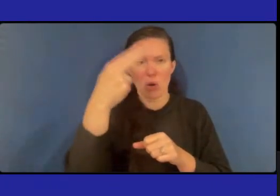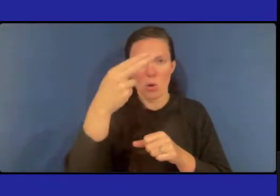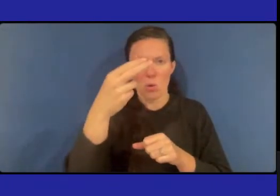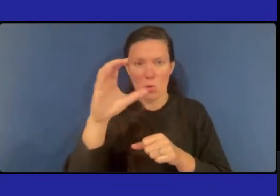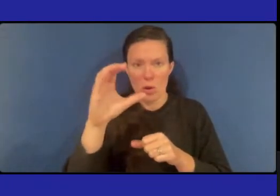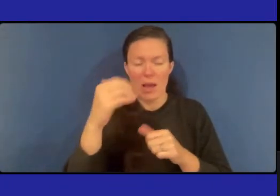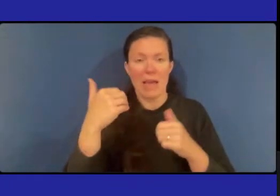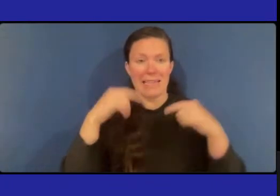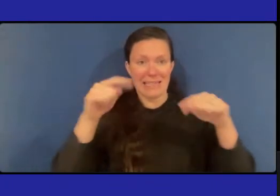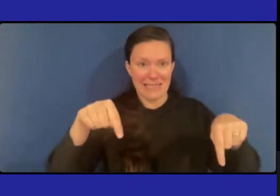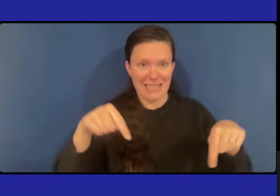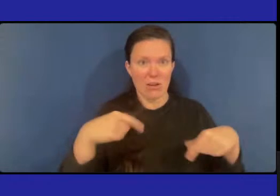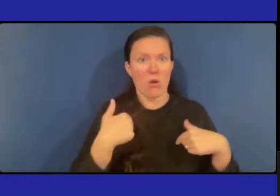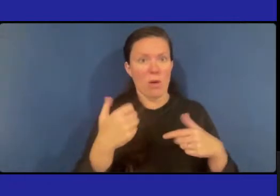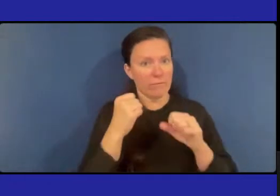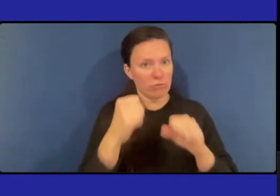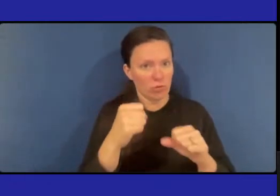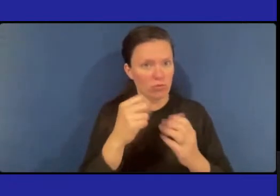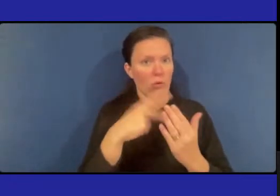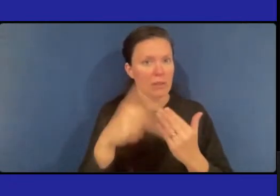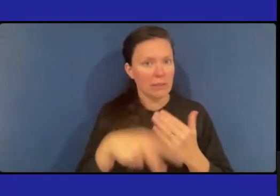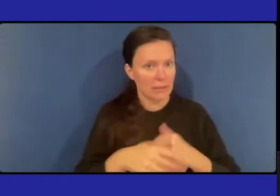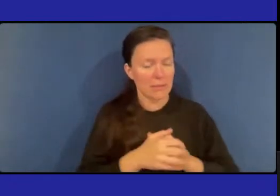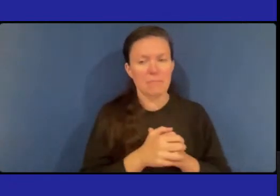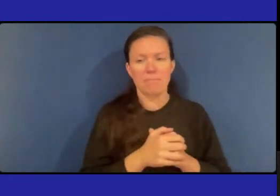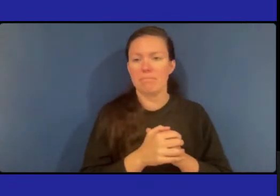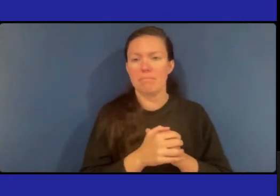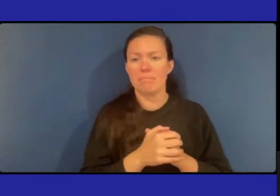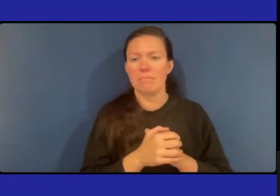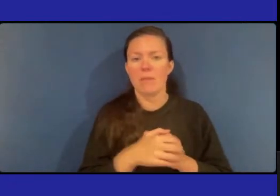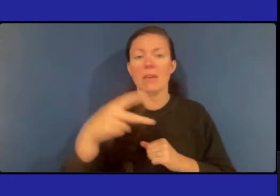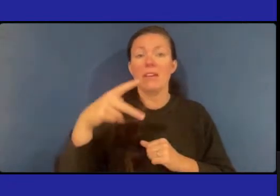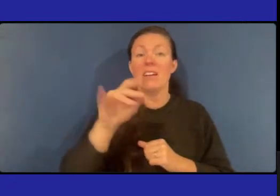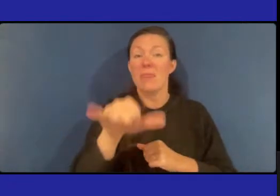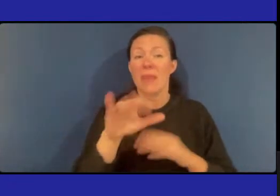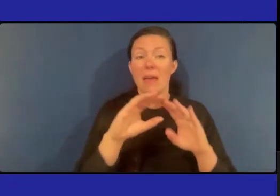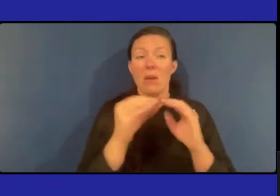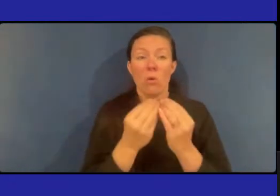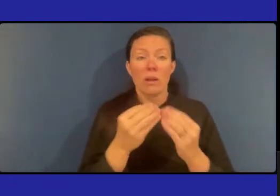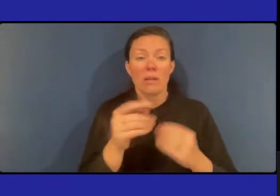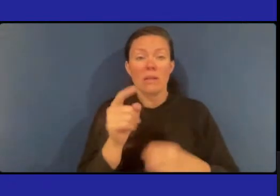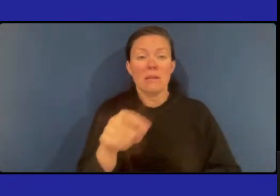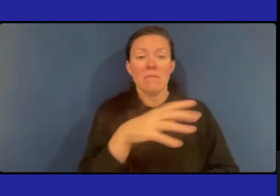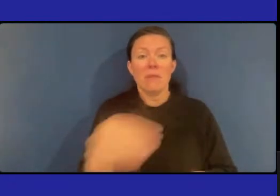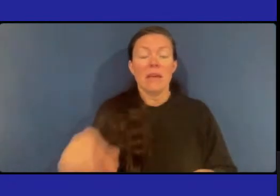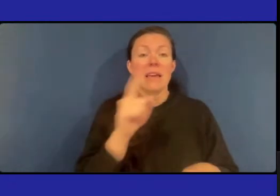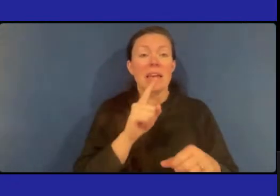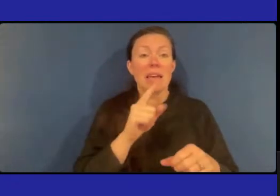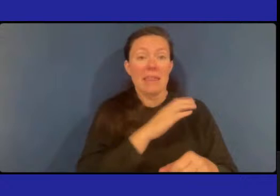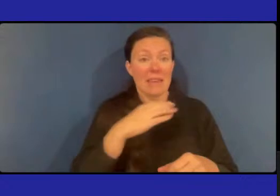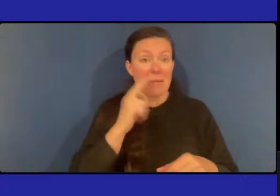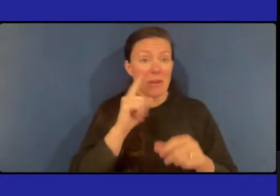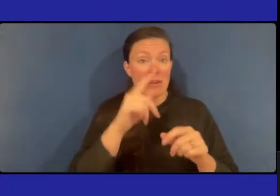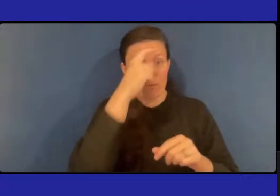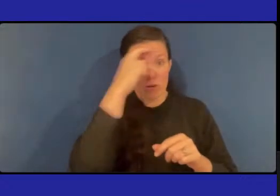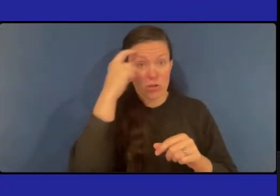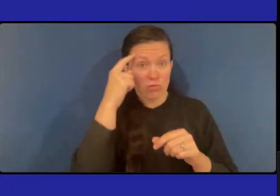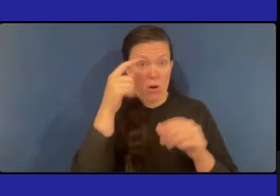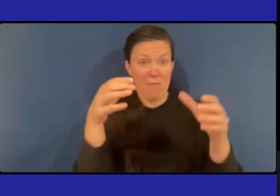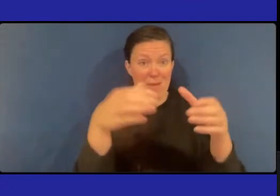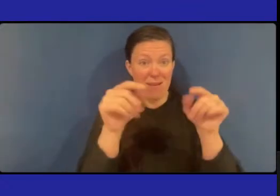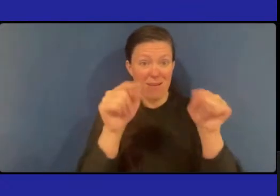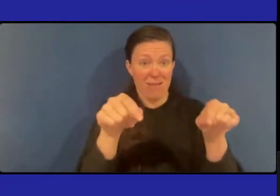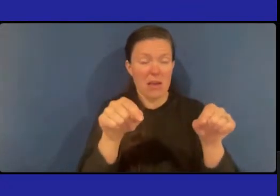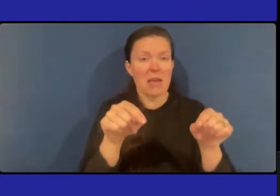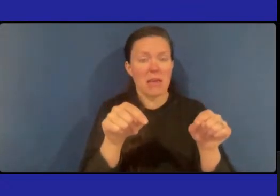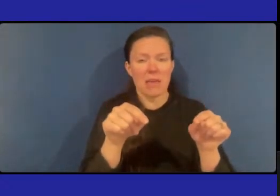robust trauma system. So that organization and its Committee on Trauma are the folks that make what